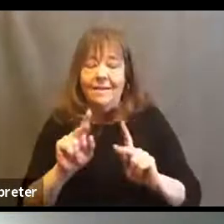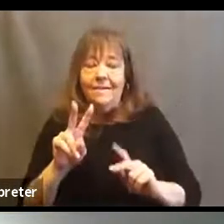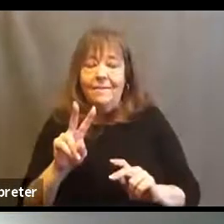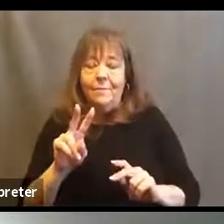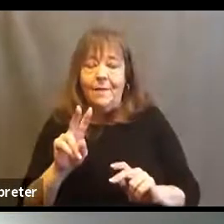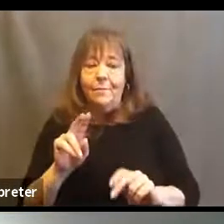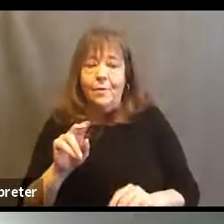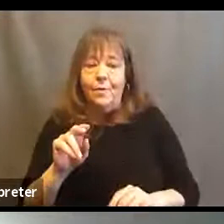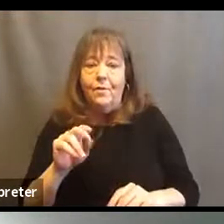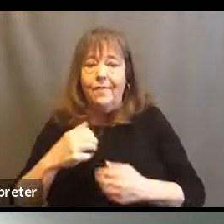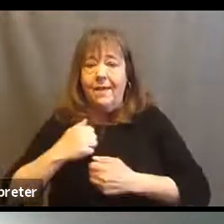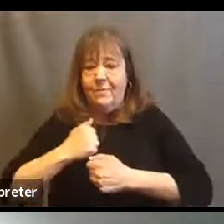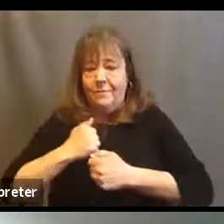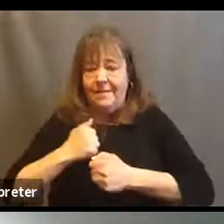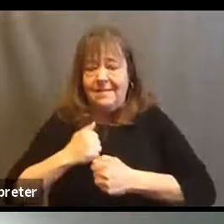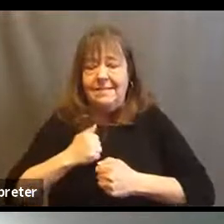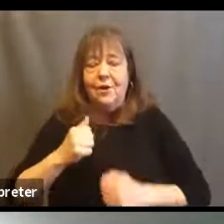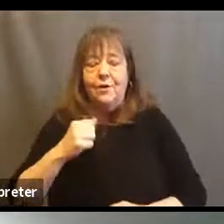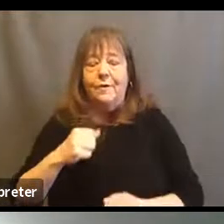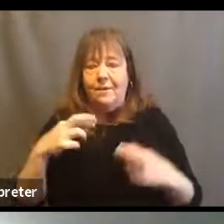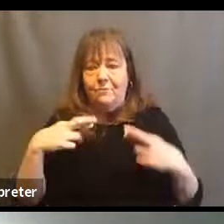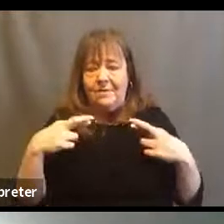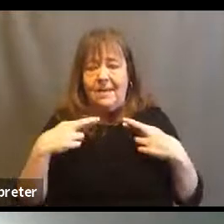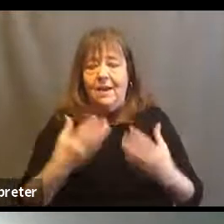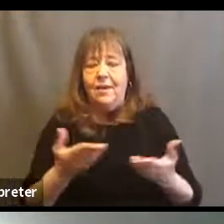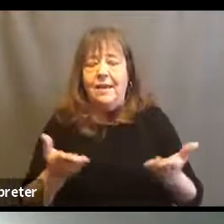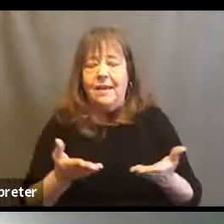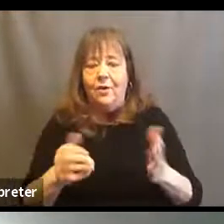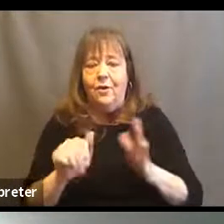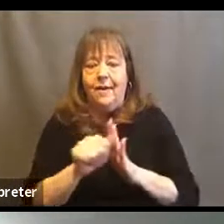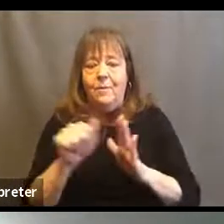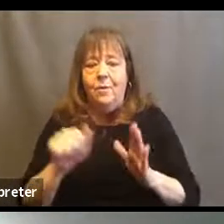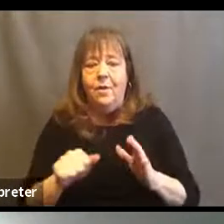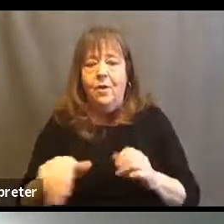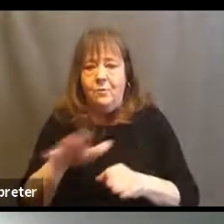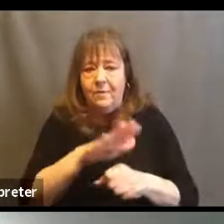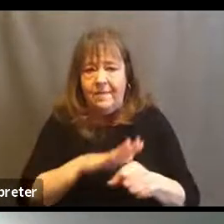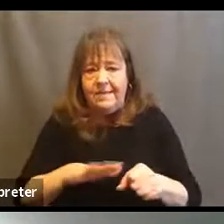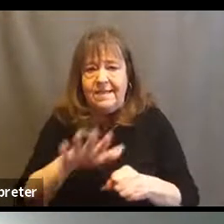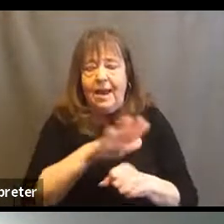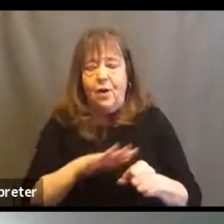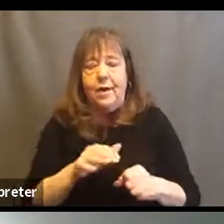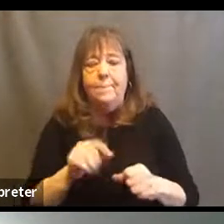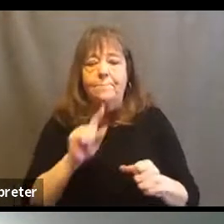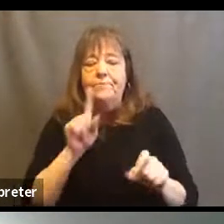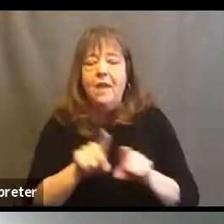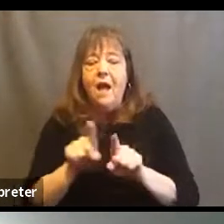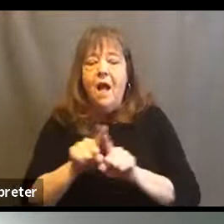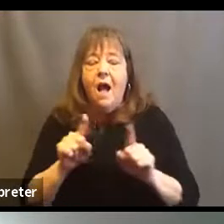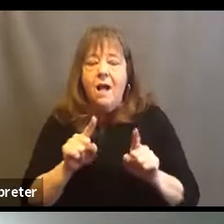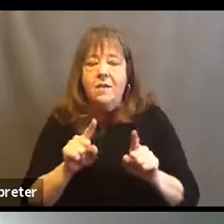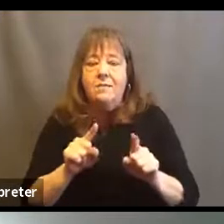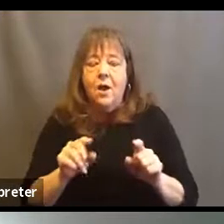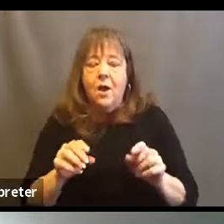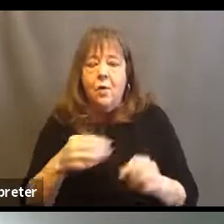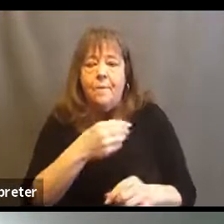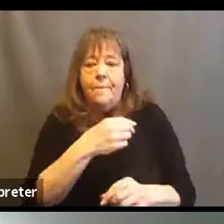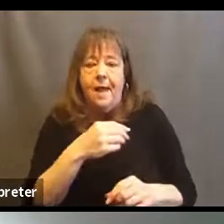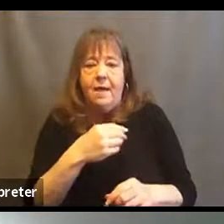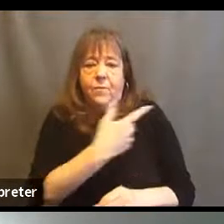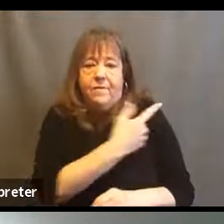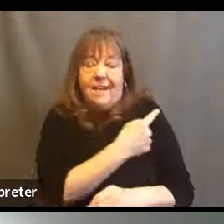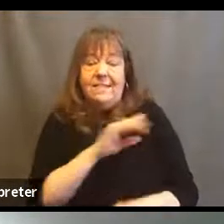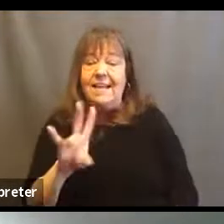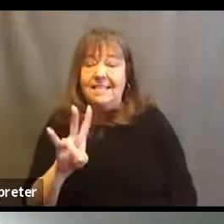really appreciate those veterans for coming in and getting vaccinated. And we've also vaccinated a little over 700 of our